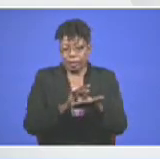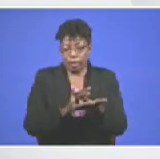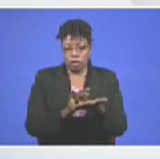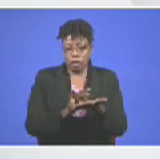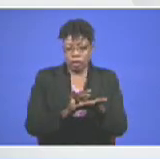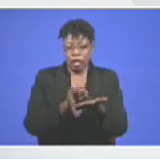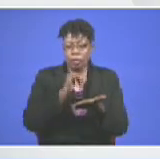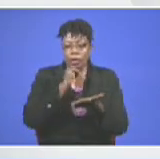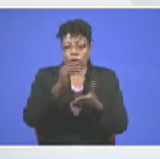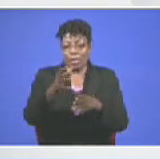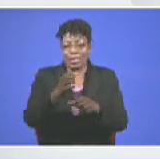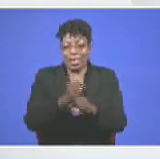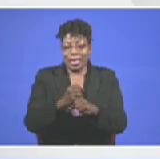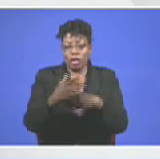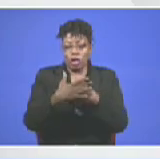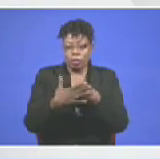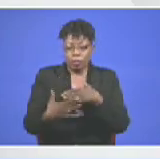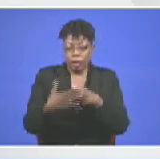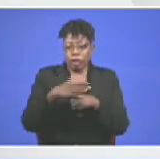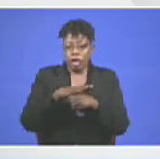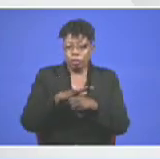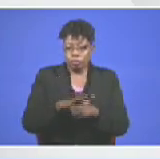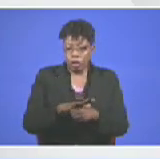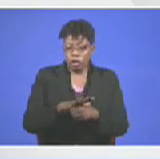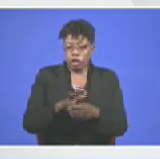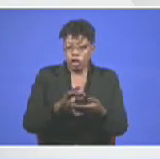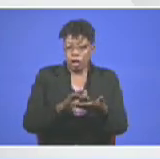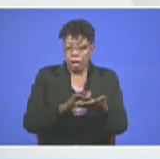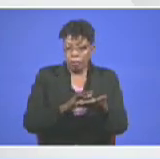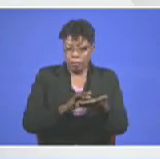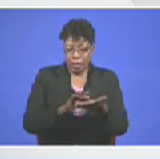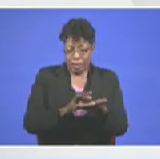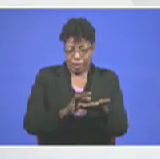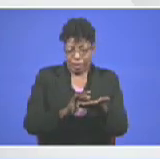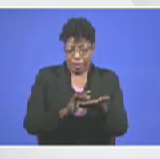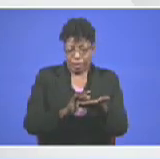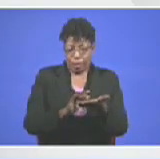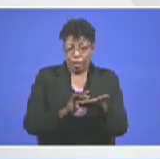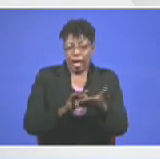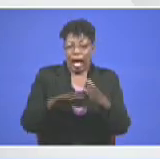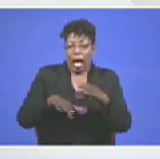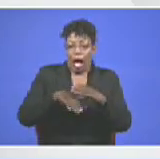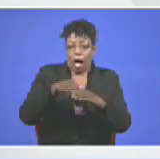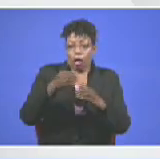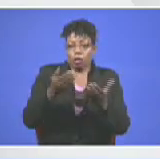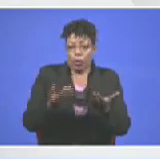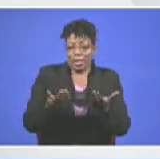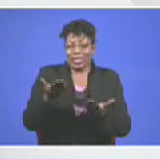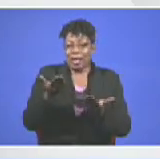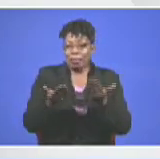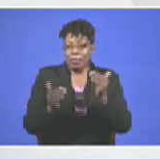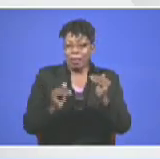taking your blood pressure medicine far, far outweighs any potential risk of developing cancer